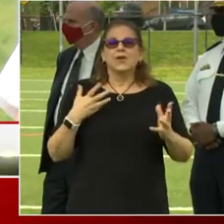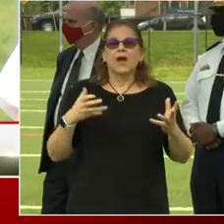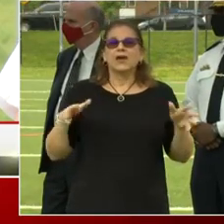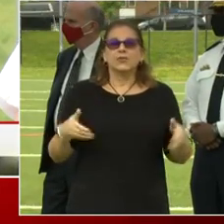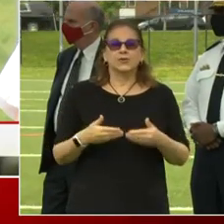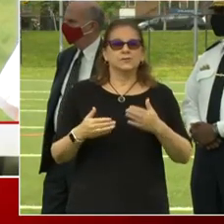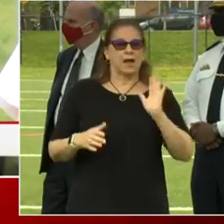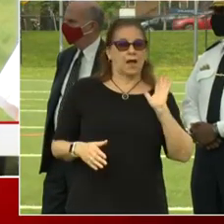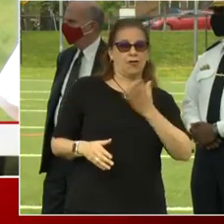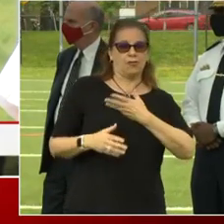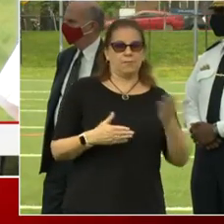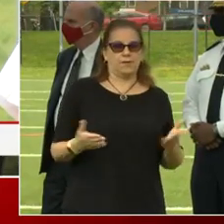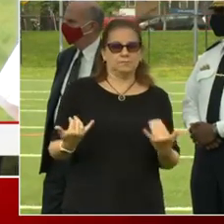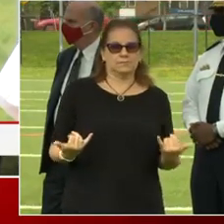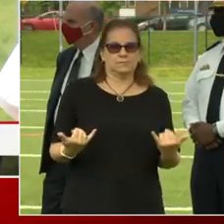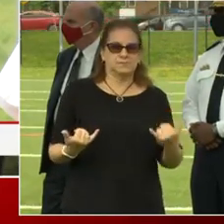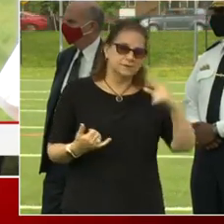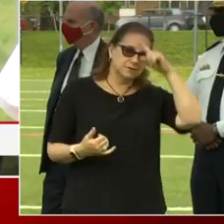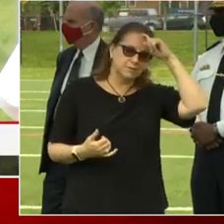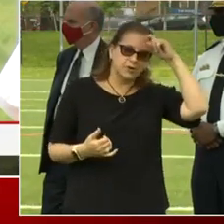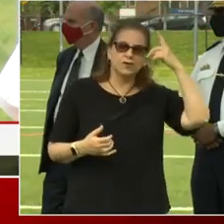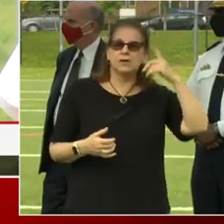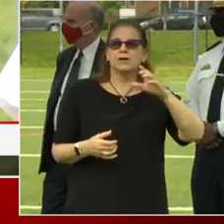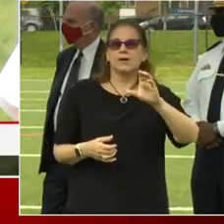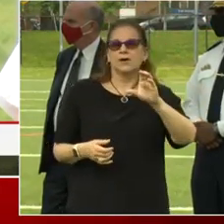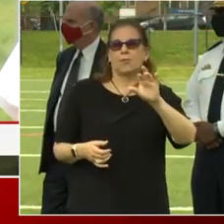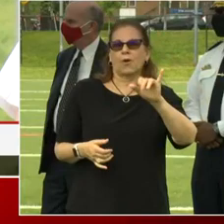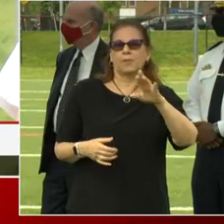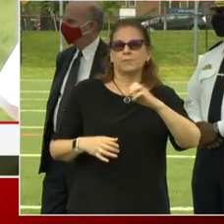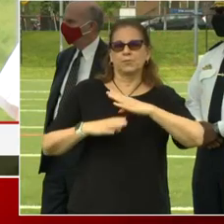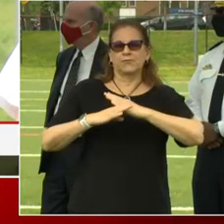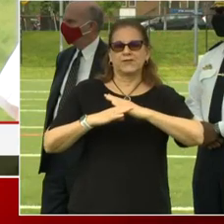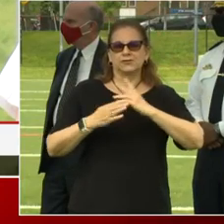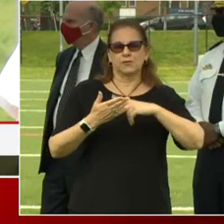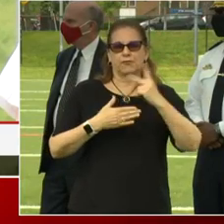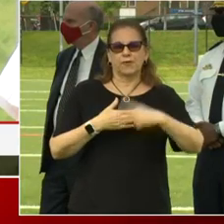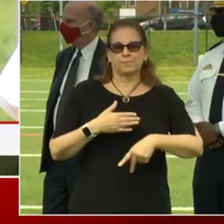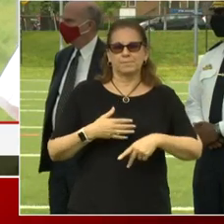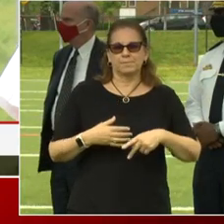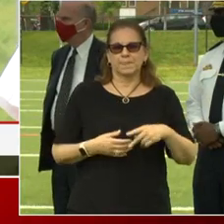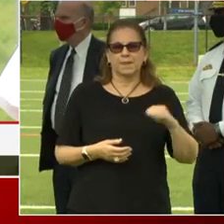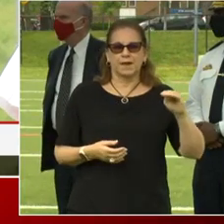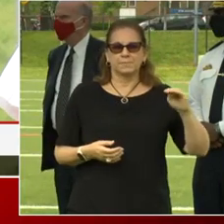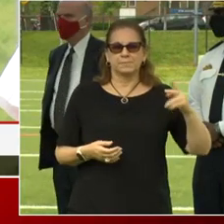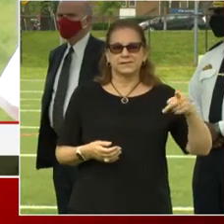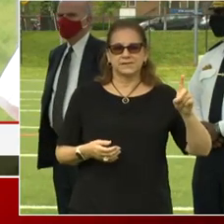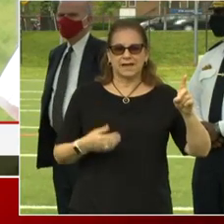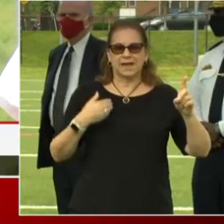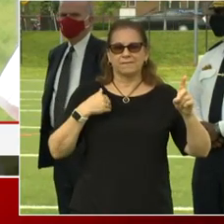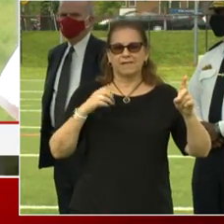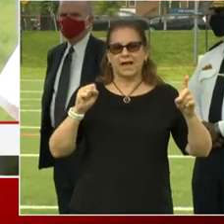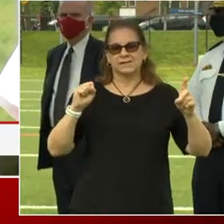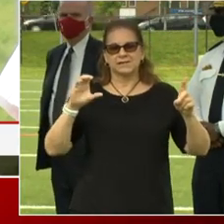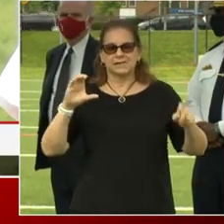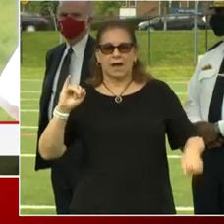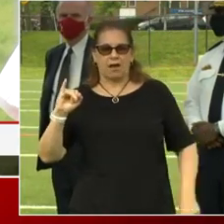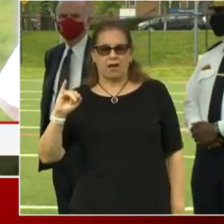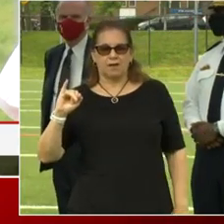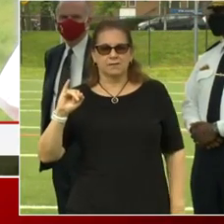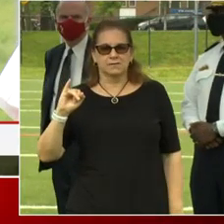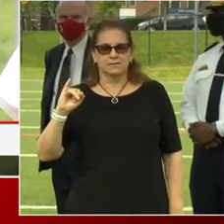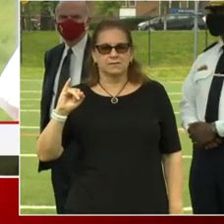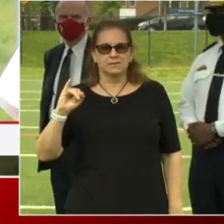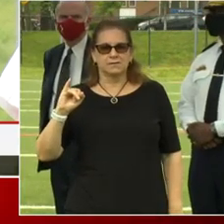Summer Crime Prevention Initiative. MPD's SCI began on May 1st and will run throughout the summer until August